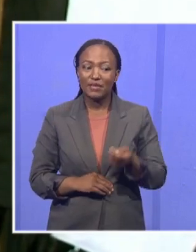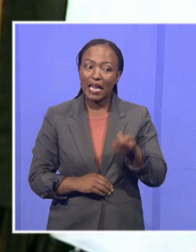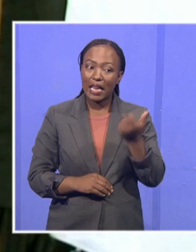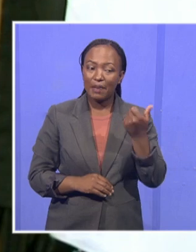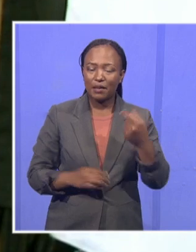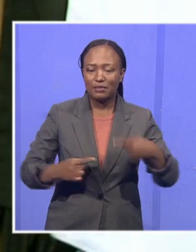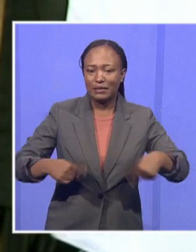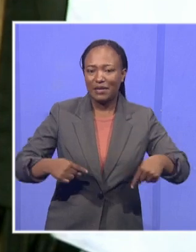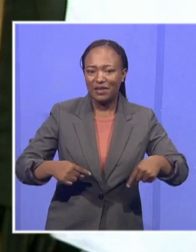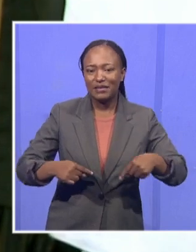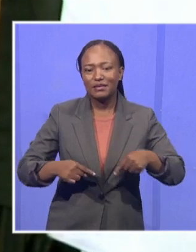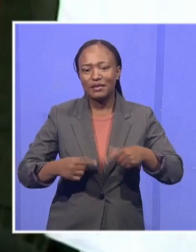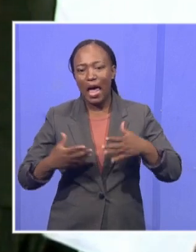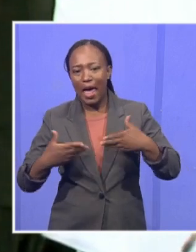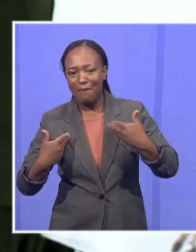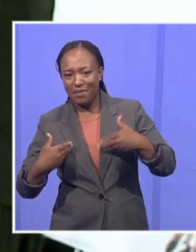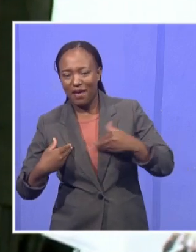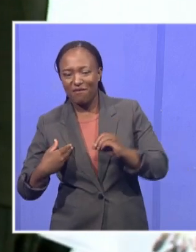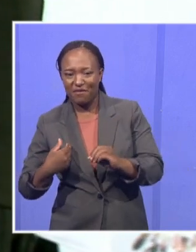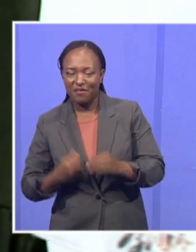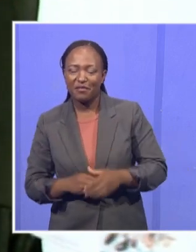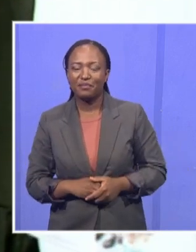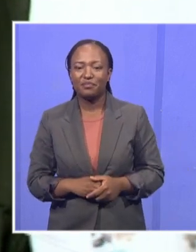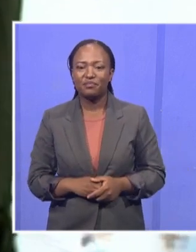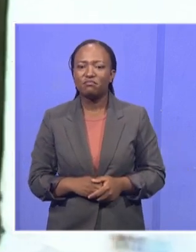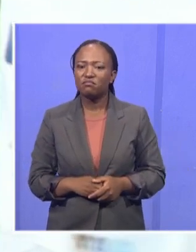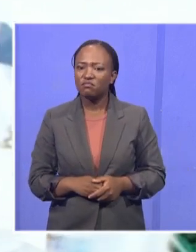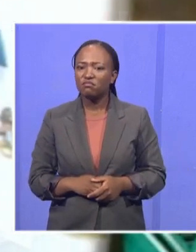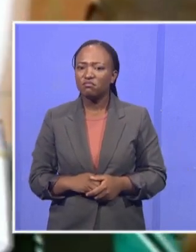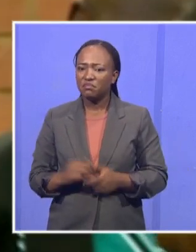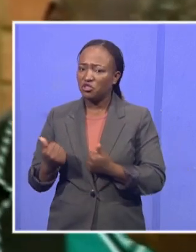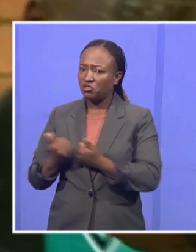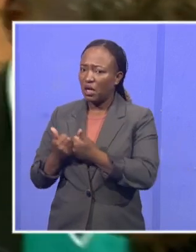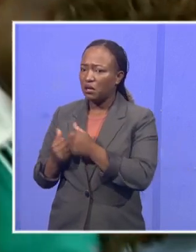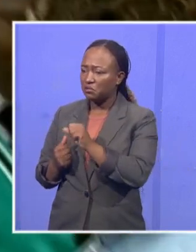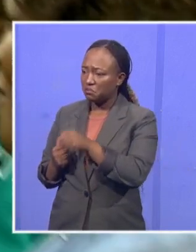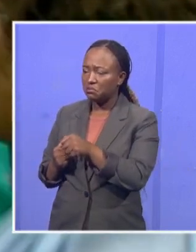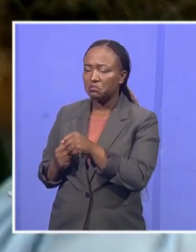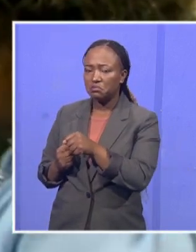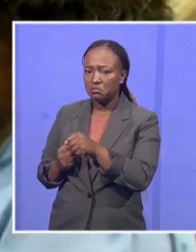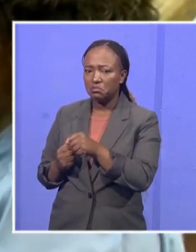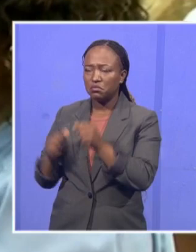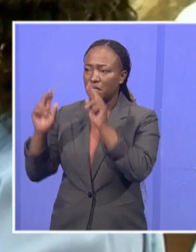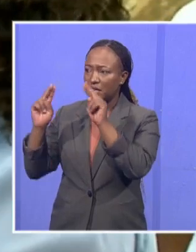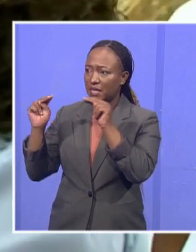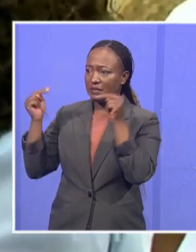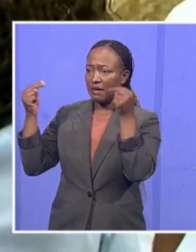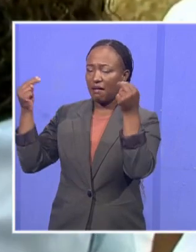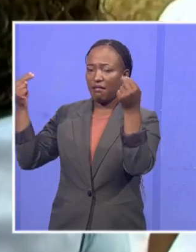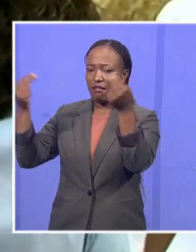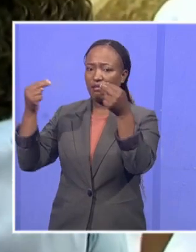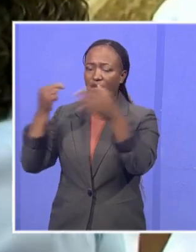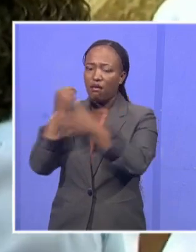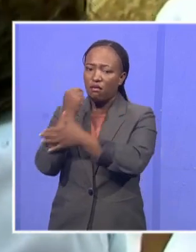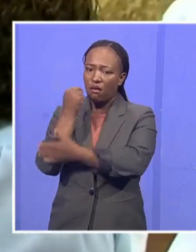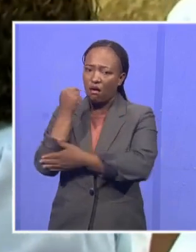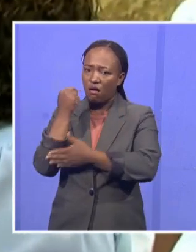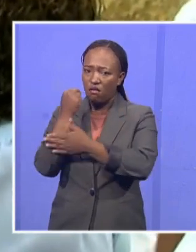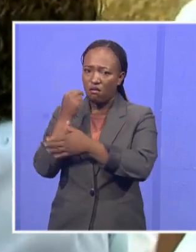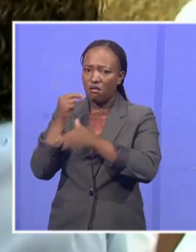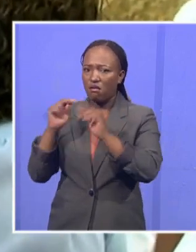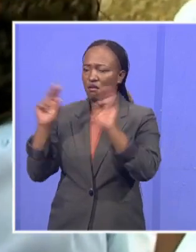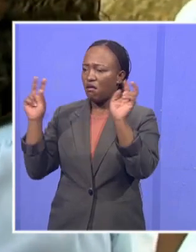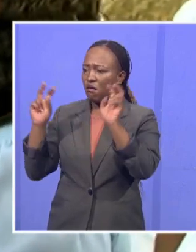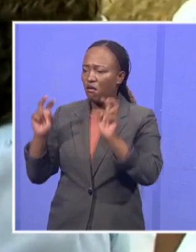nervous but happy at the same time. Tell me, there were challenges, nationally so. We have been experiencing load